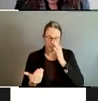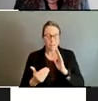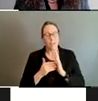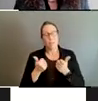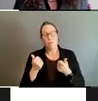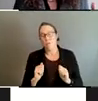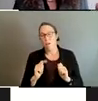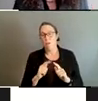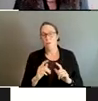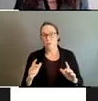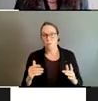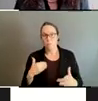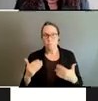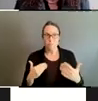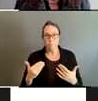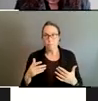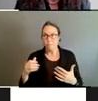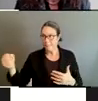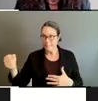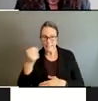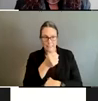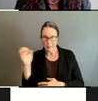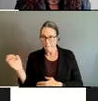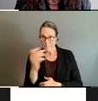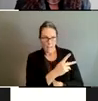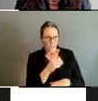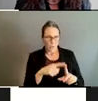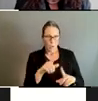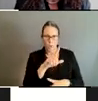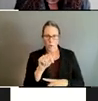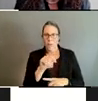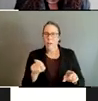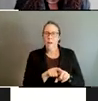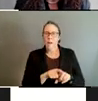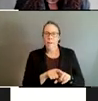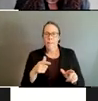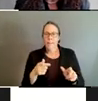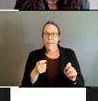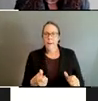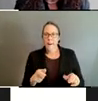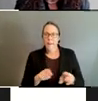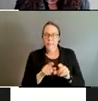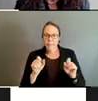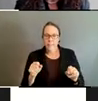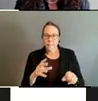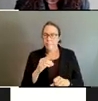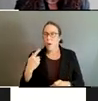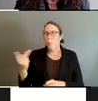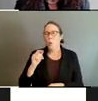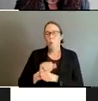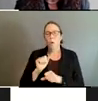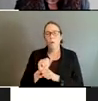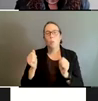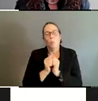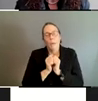actively get her back into Louisiana as quickly as possible, and working closely with community partners